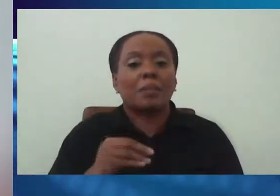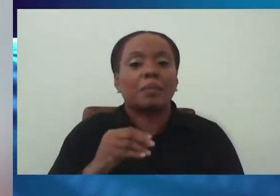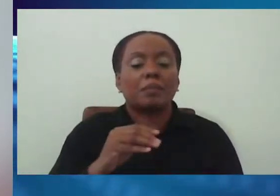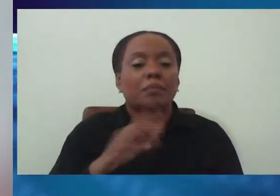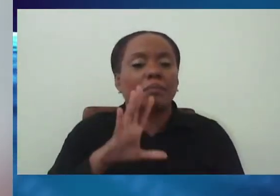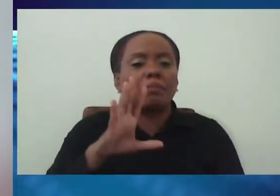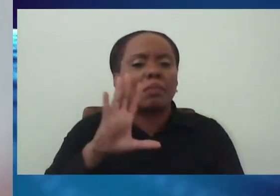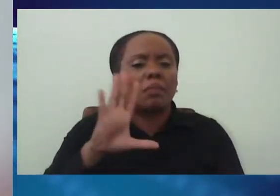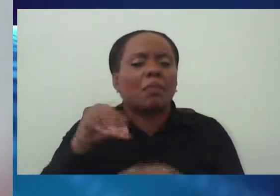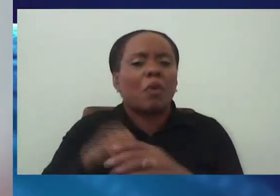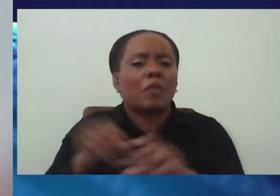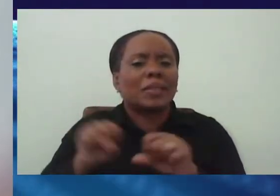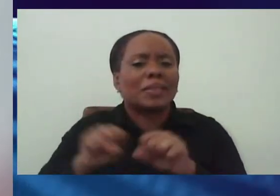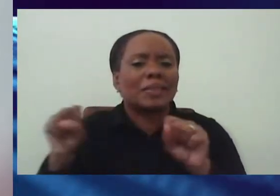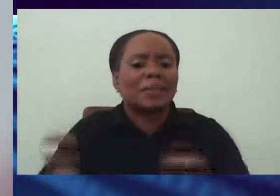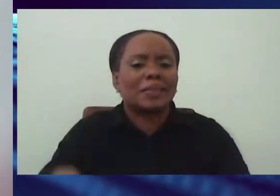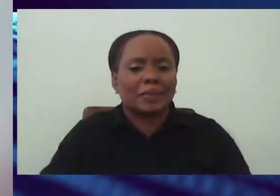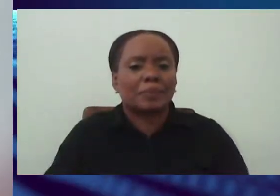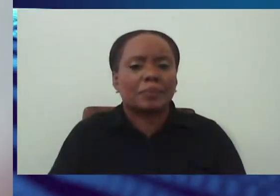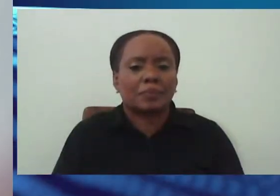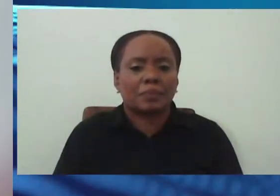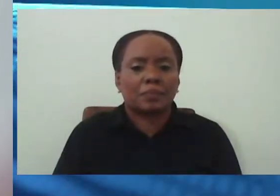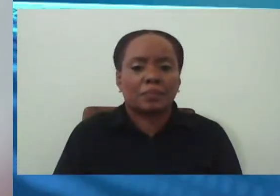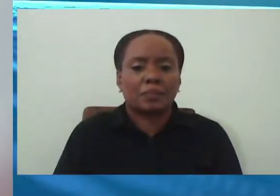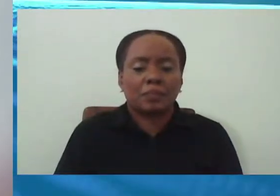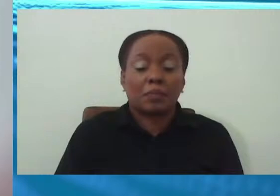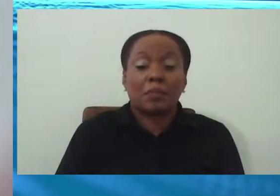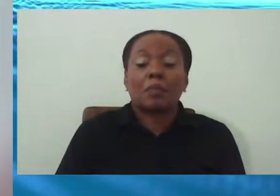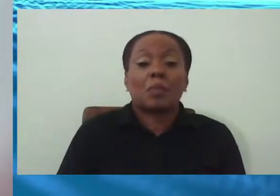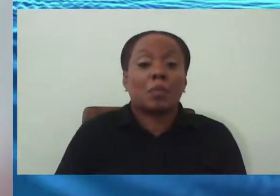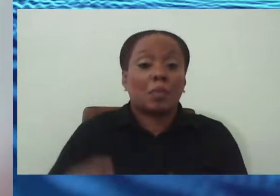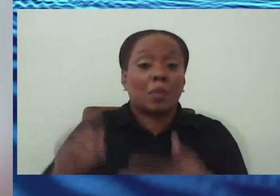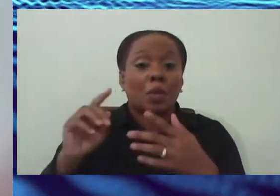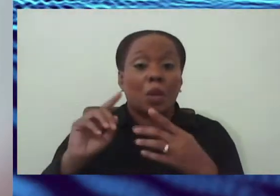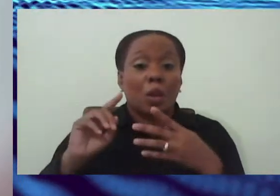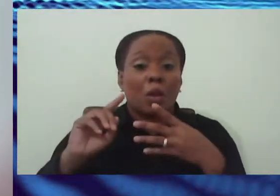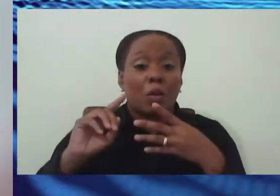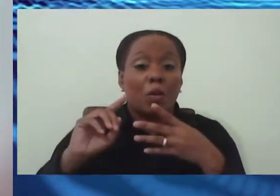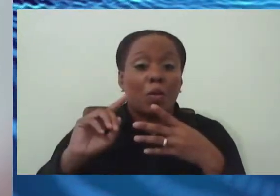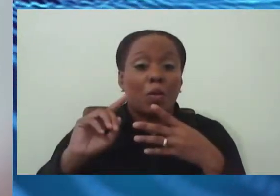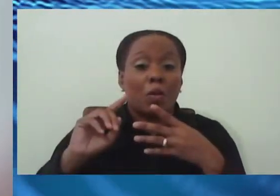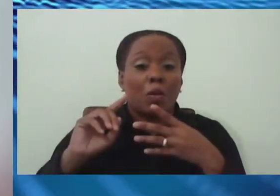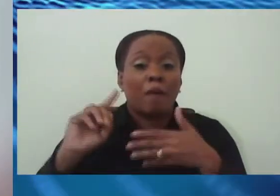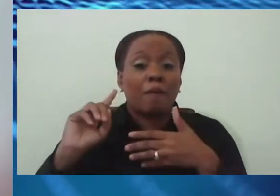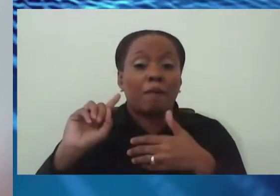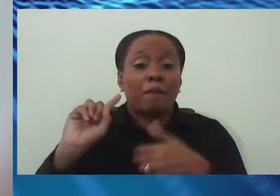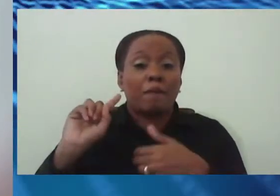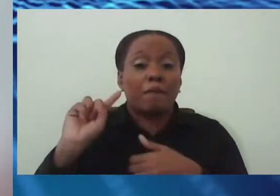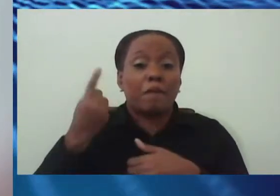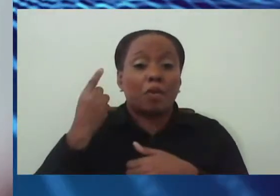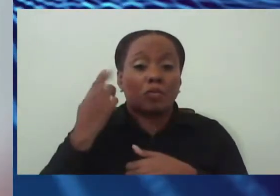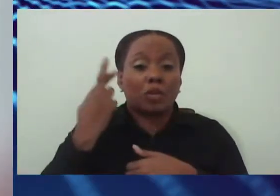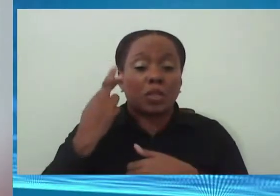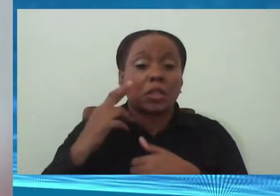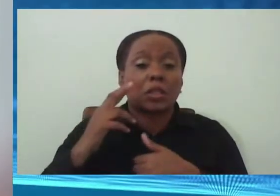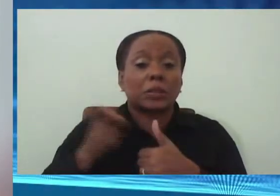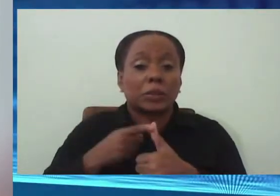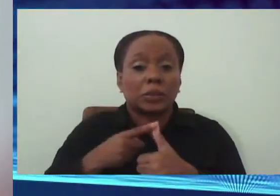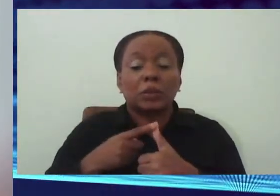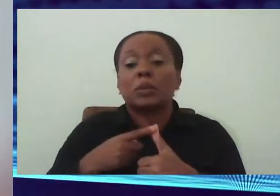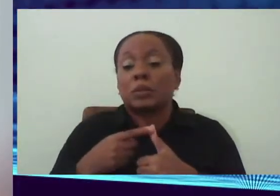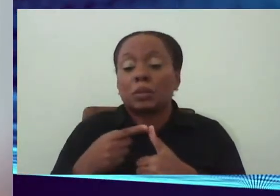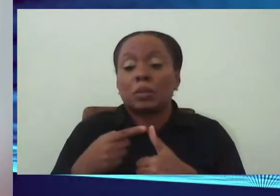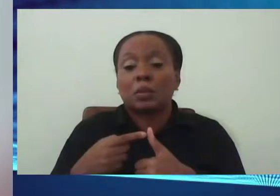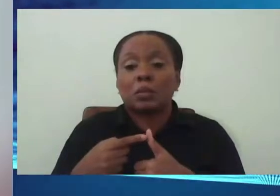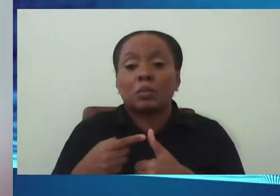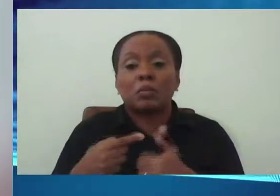is for their own benefit, for their own protection, in terms of definitely knowing if it is COVID.